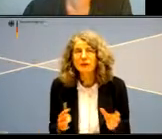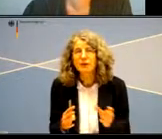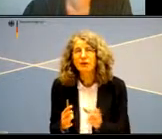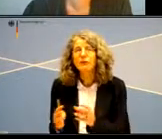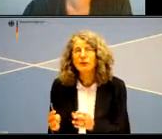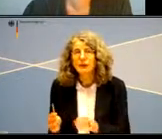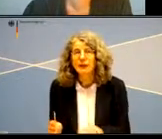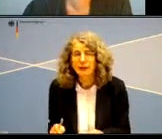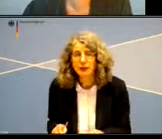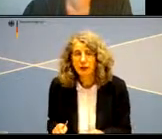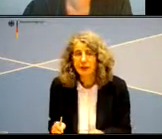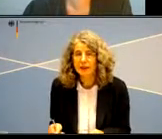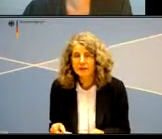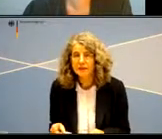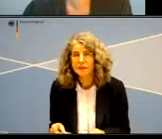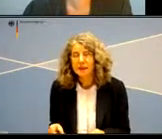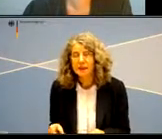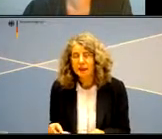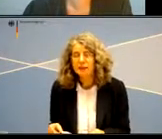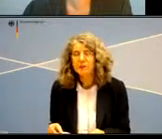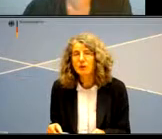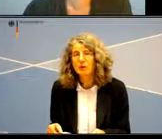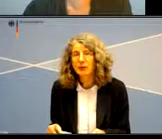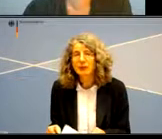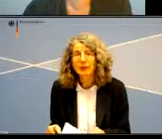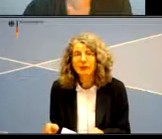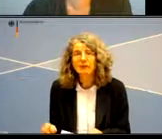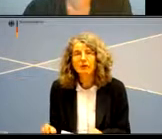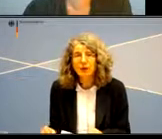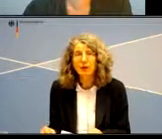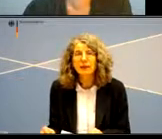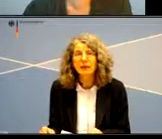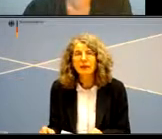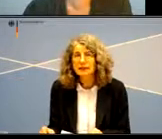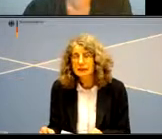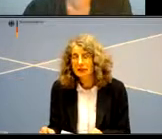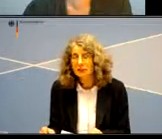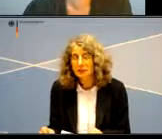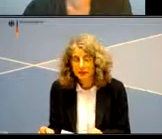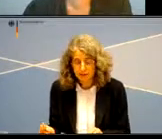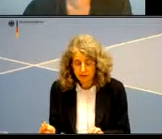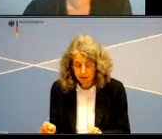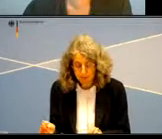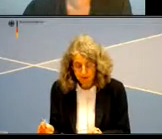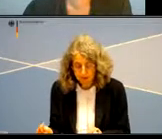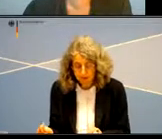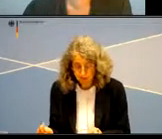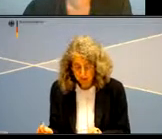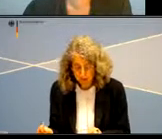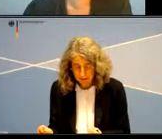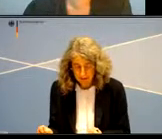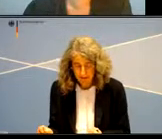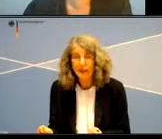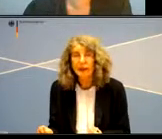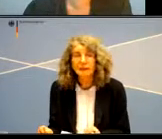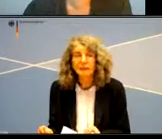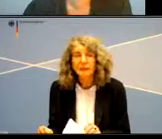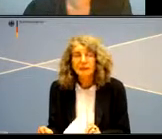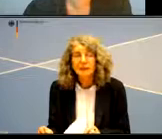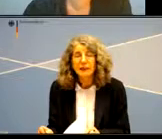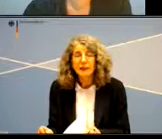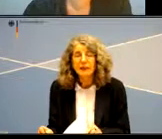part of the energy system in a more active way, as I said, without leaving anyone